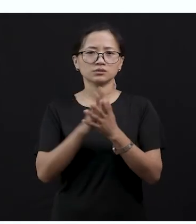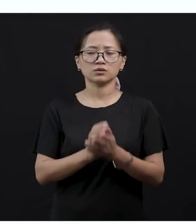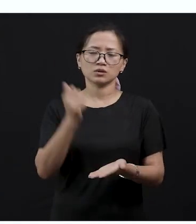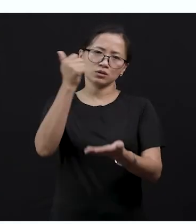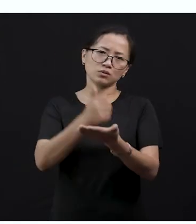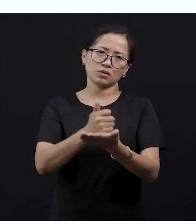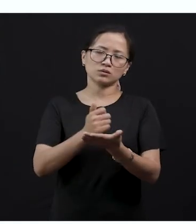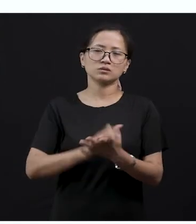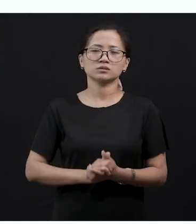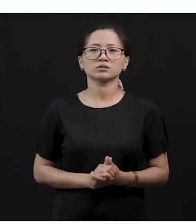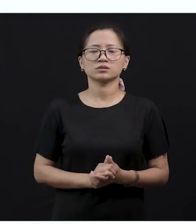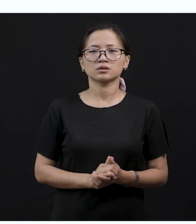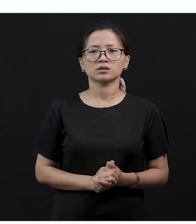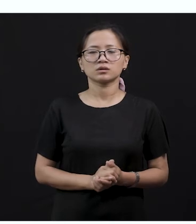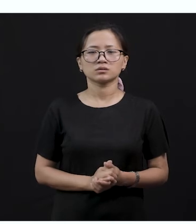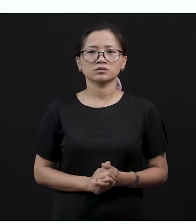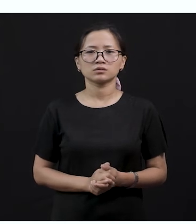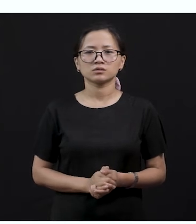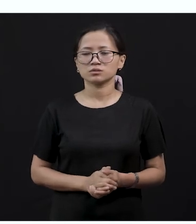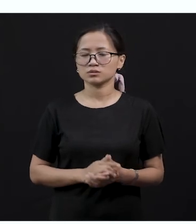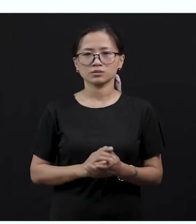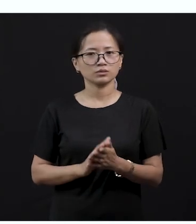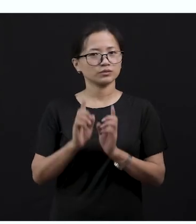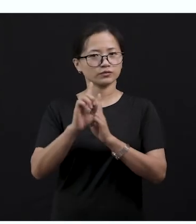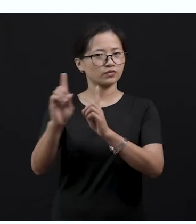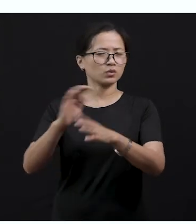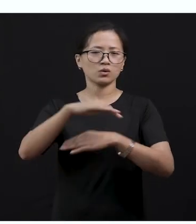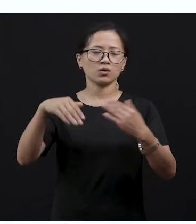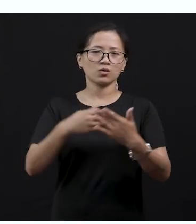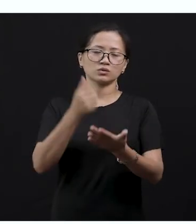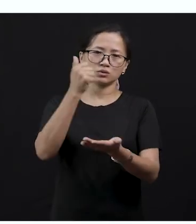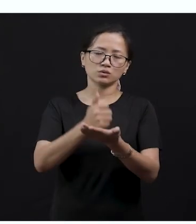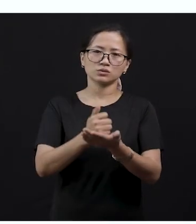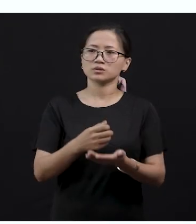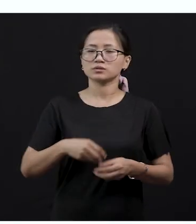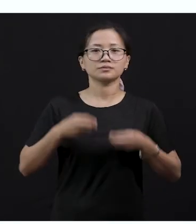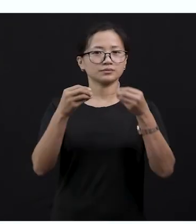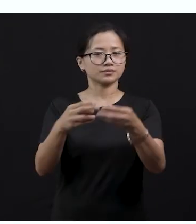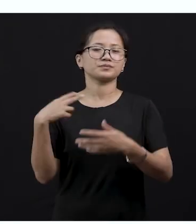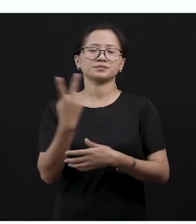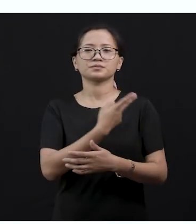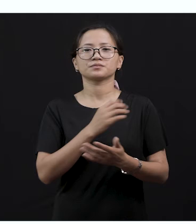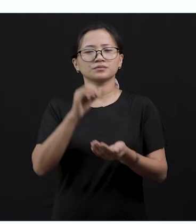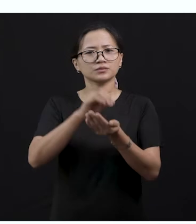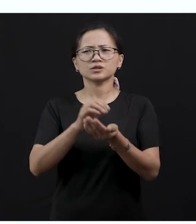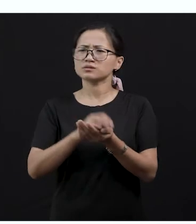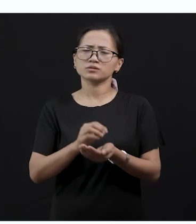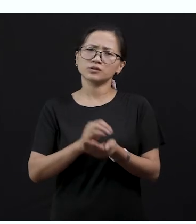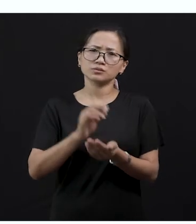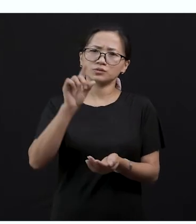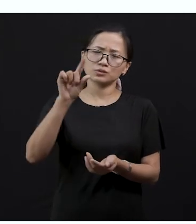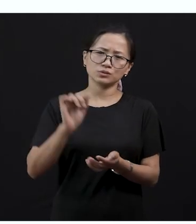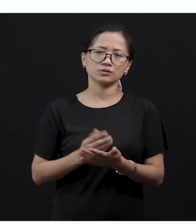certain orders. So he decided that we will not follow all the orders that they give us, because if we keep doing